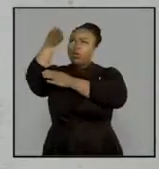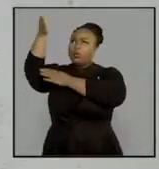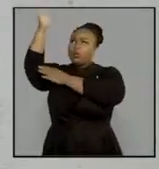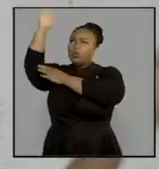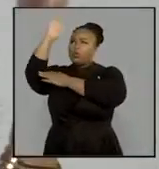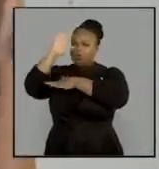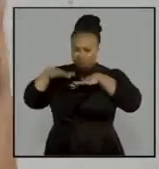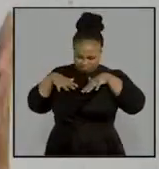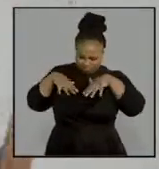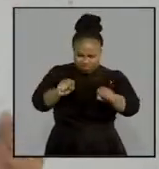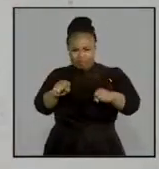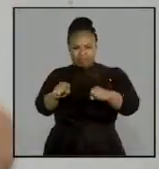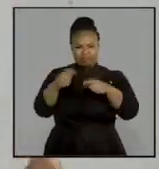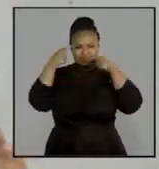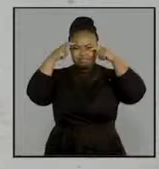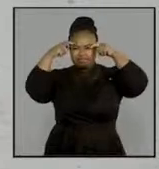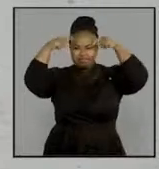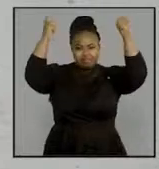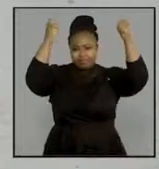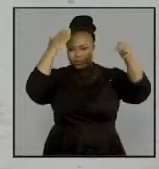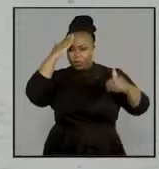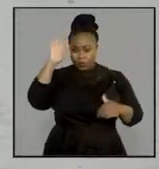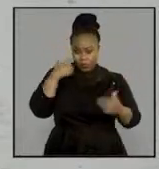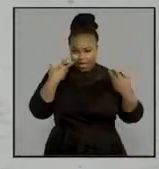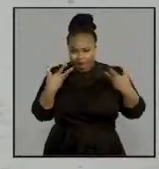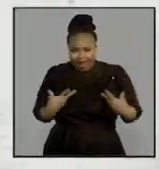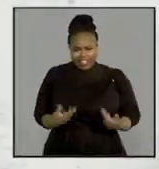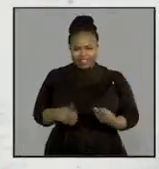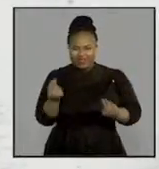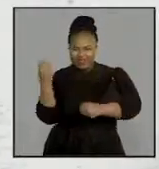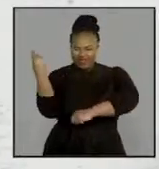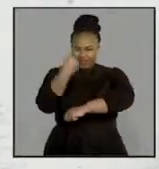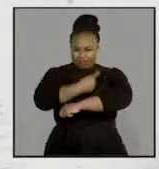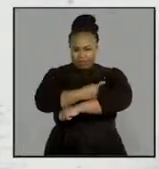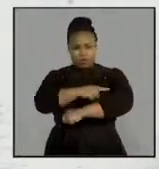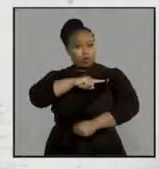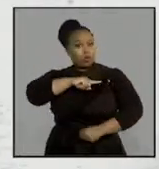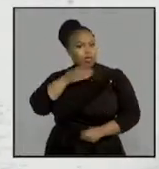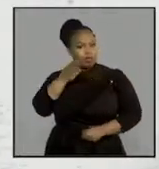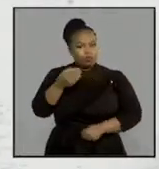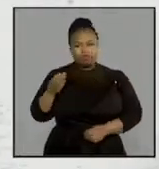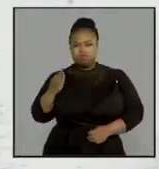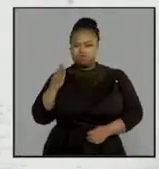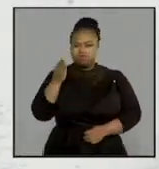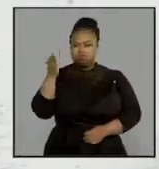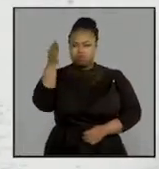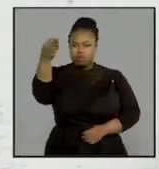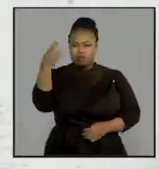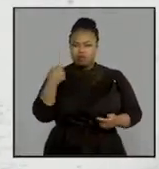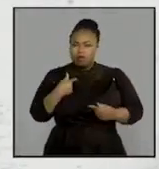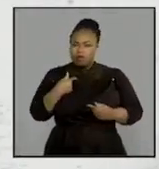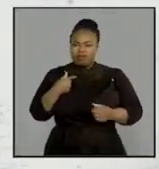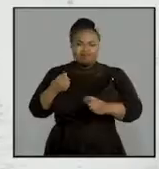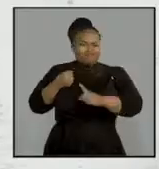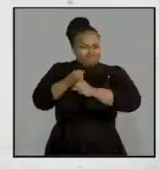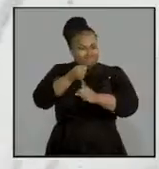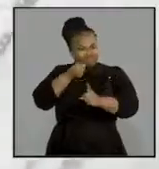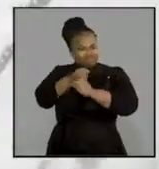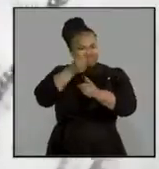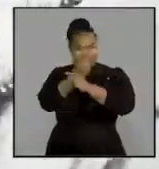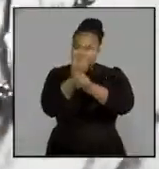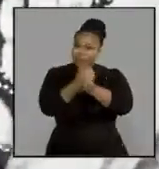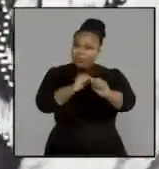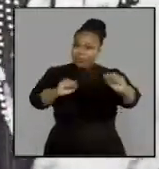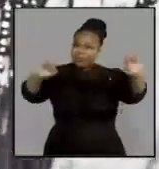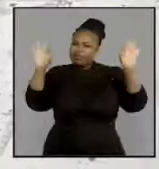Claim yourself, crown yourself, and know yourself as the new day. You are the future that is fashioned from fight and